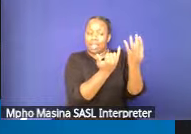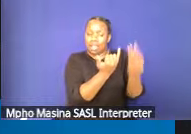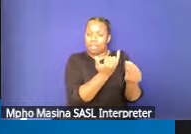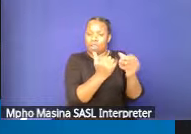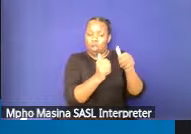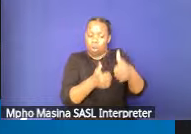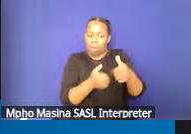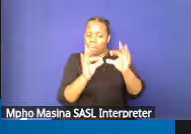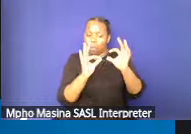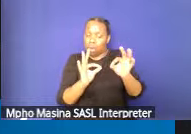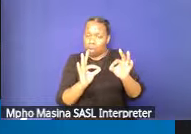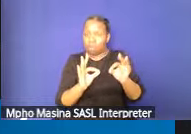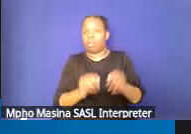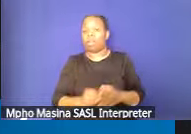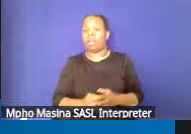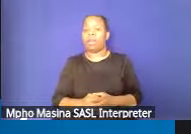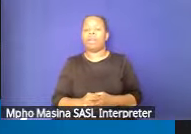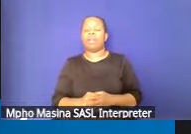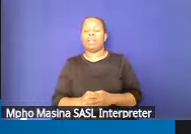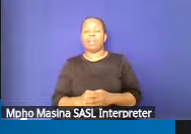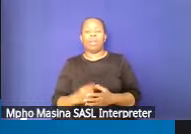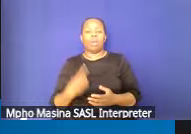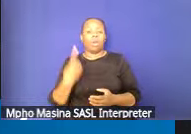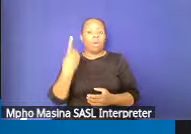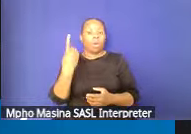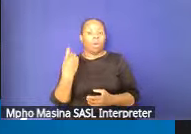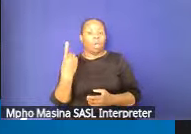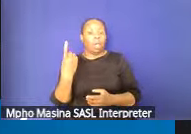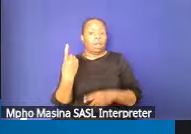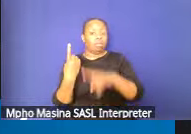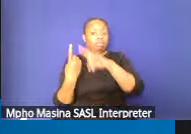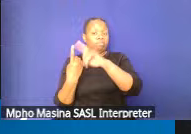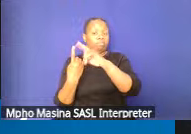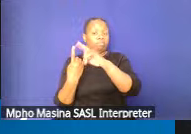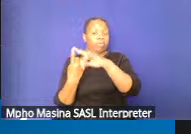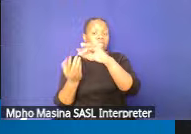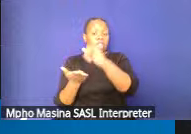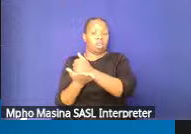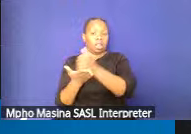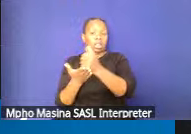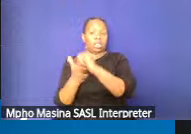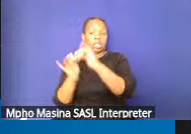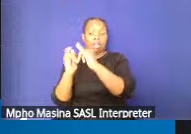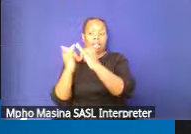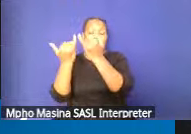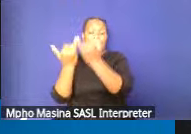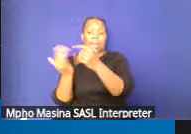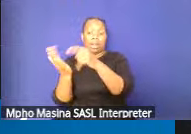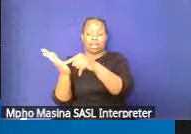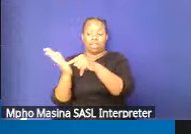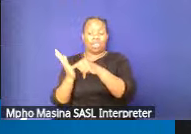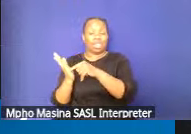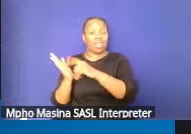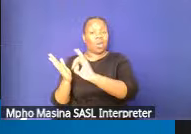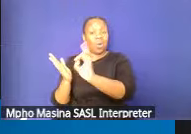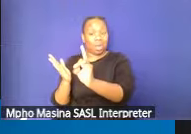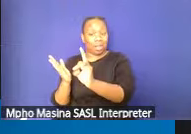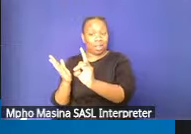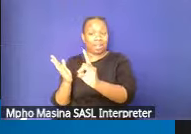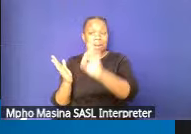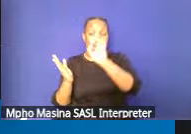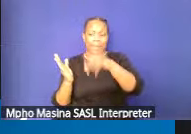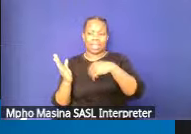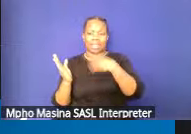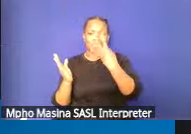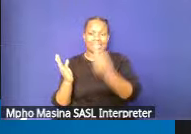companies. One of those registered companies, the requirement is that it must have at least